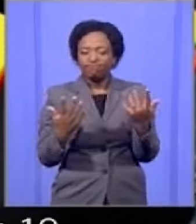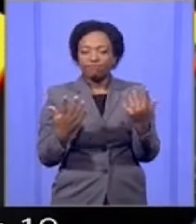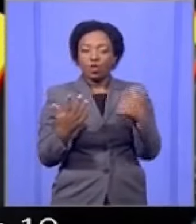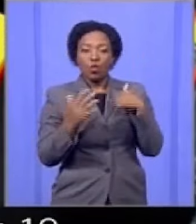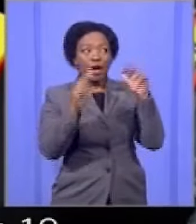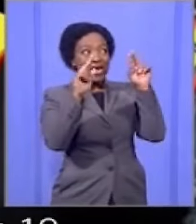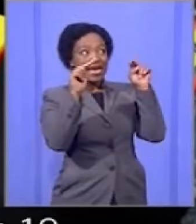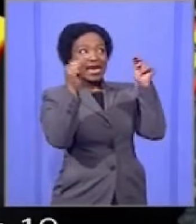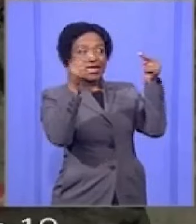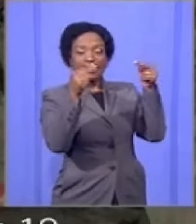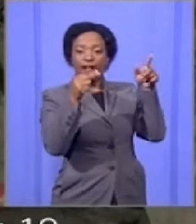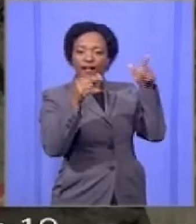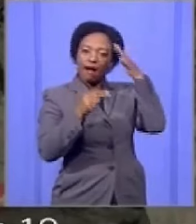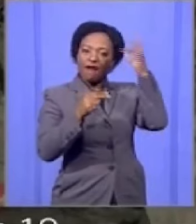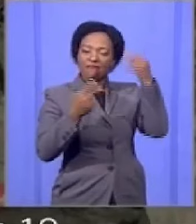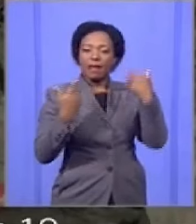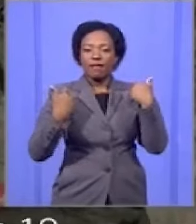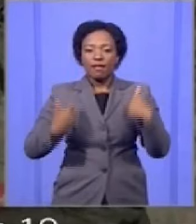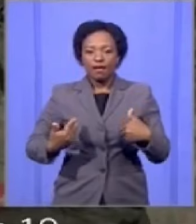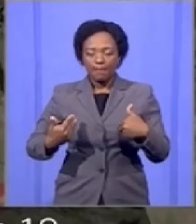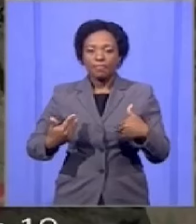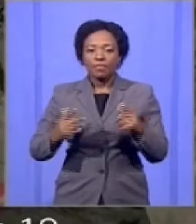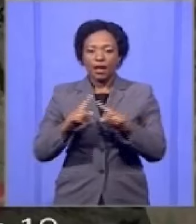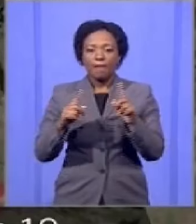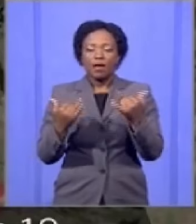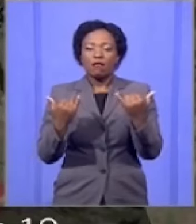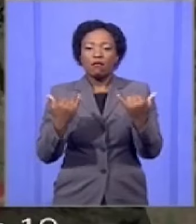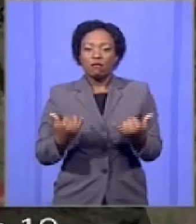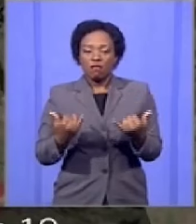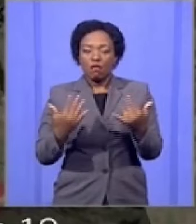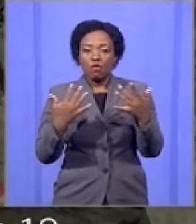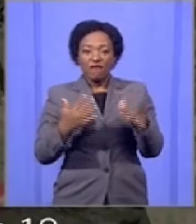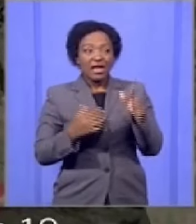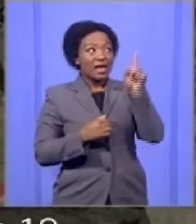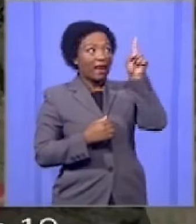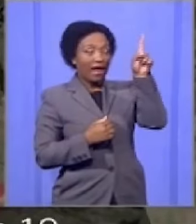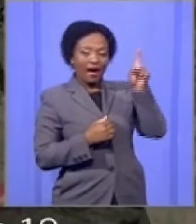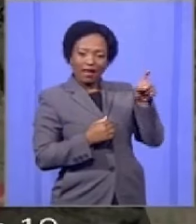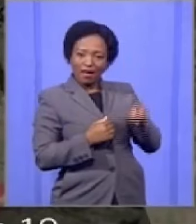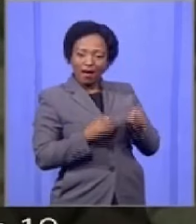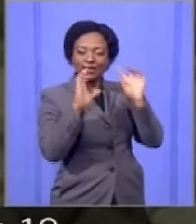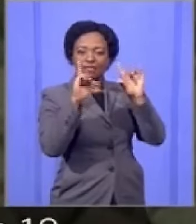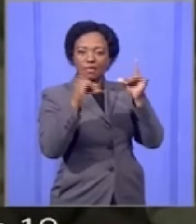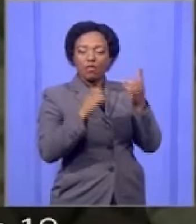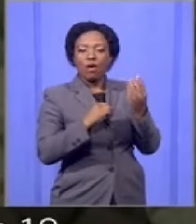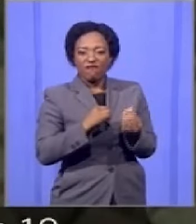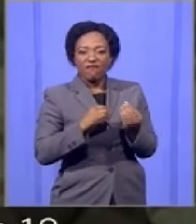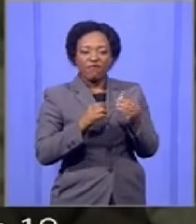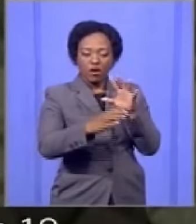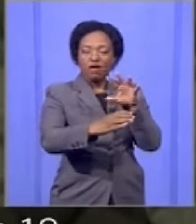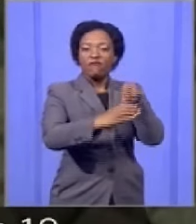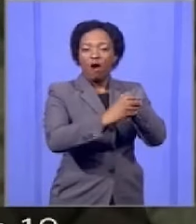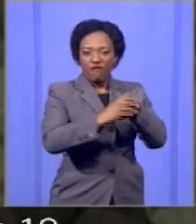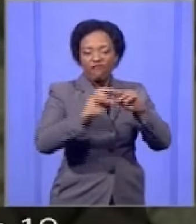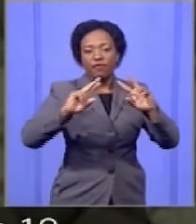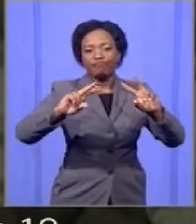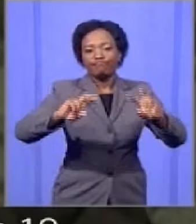national government. But specifically, there will be those departments that will be dealing with the